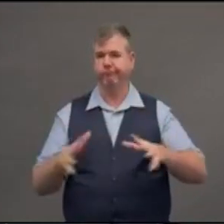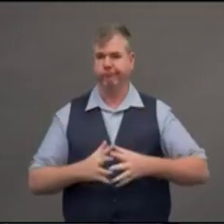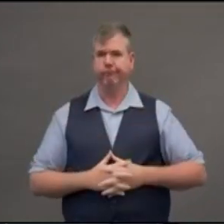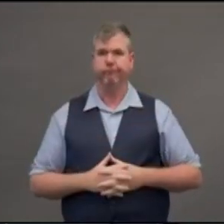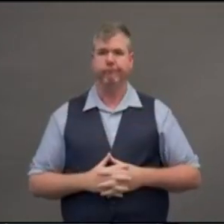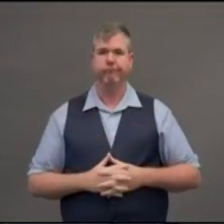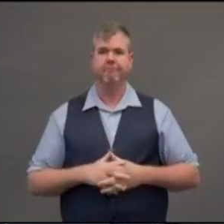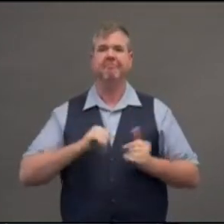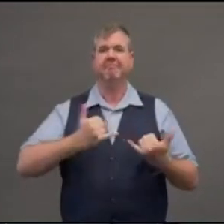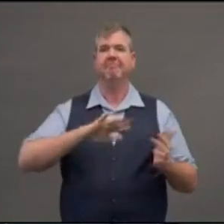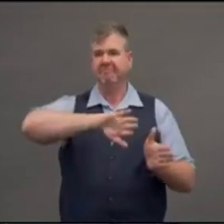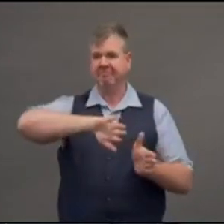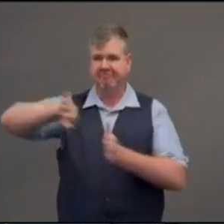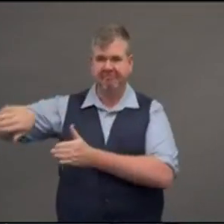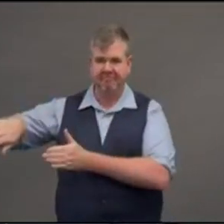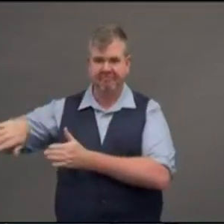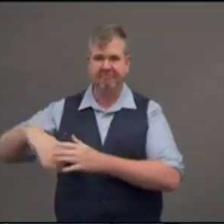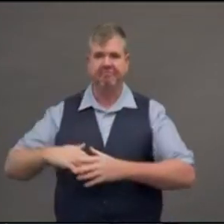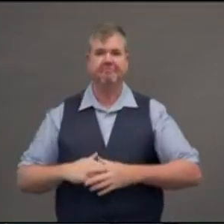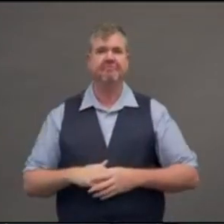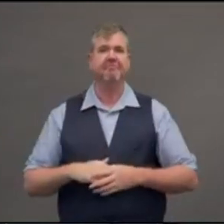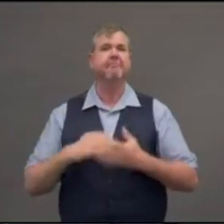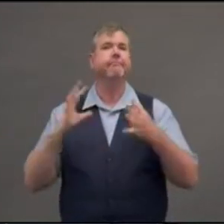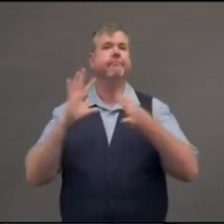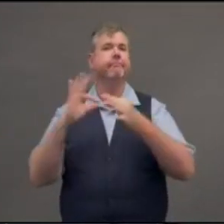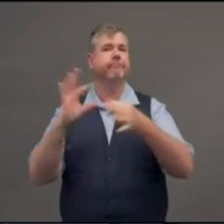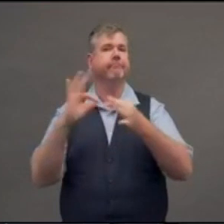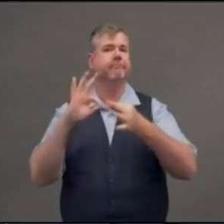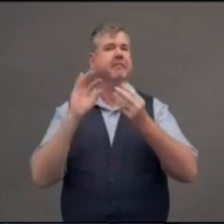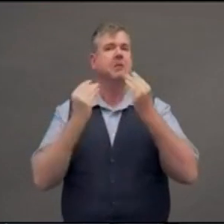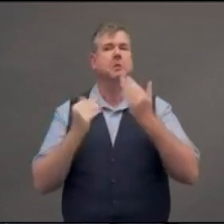into the data dashboard here. You can see we have